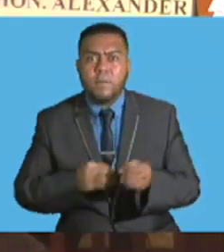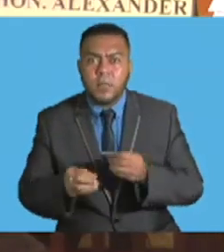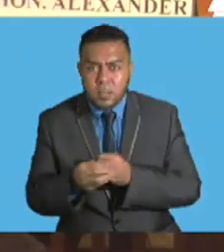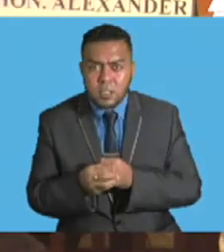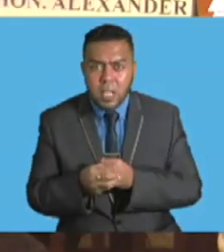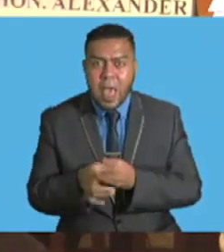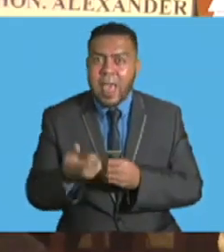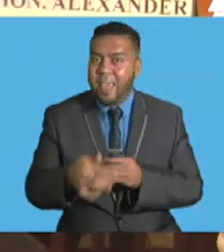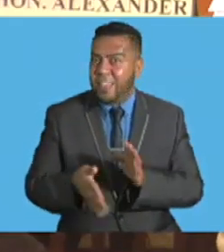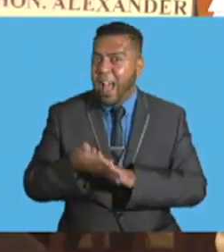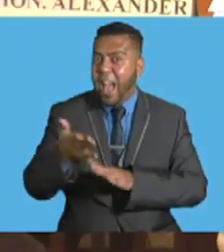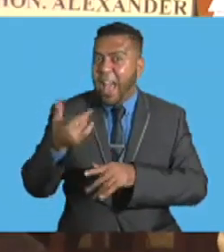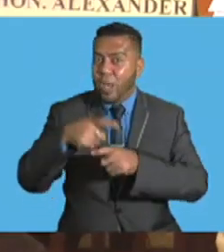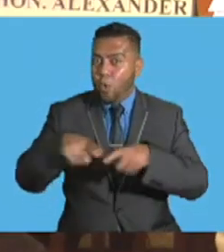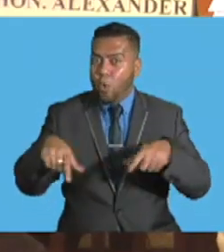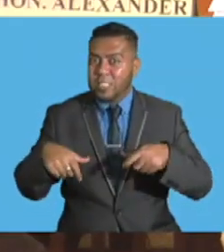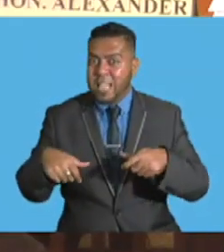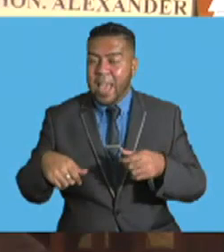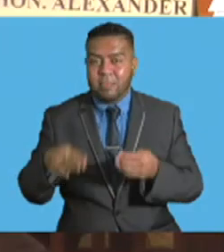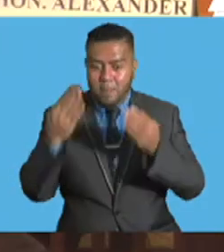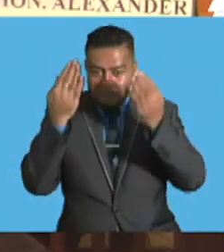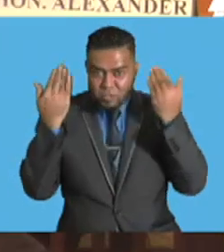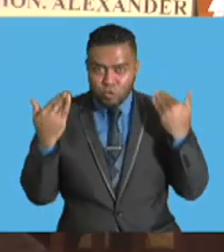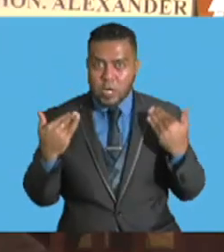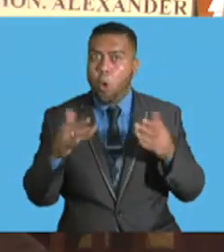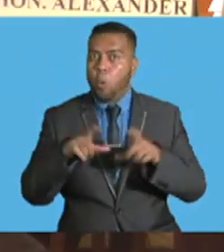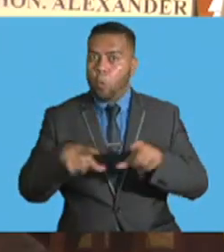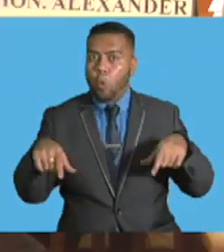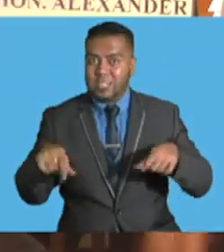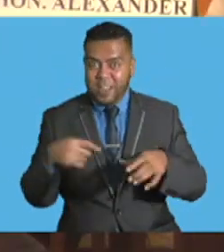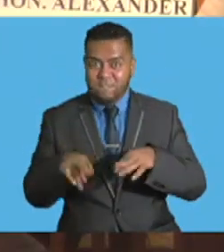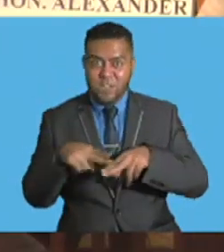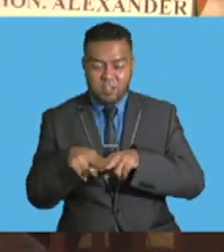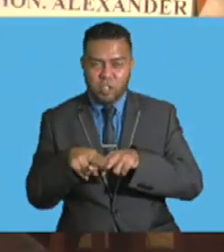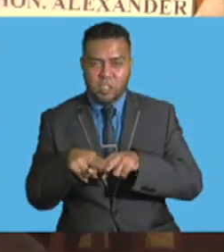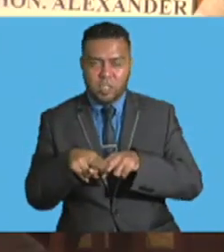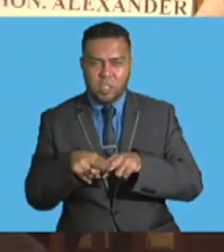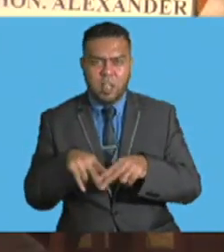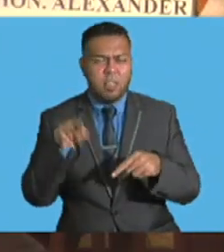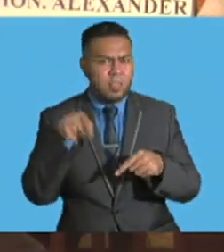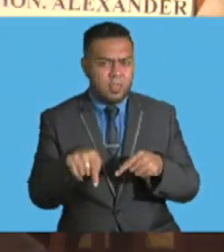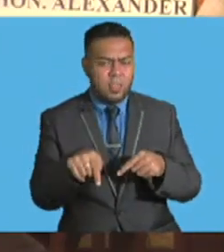the High Court and Magistrates Court in Fiji, this is one